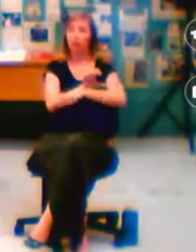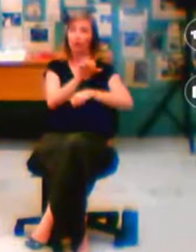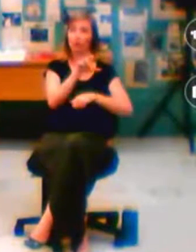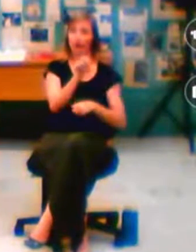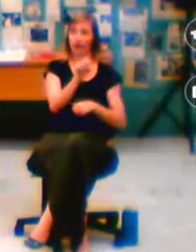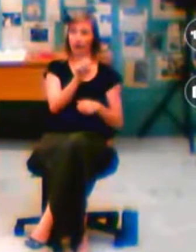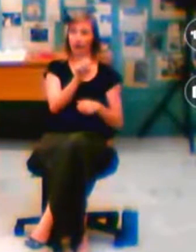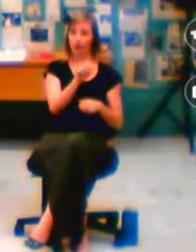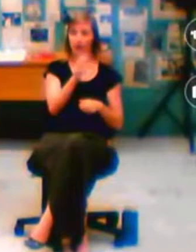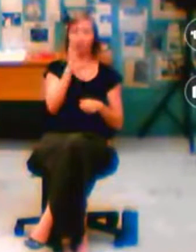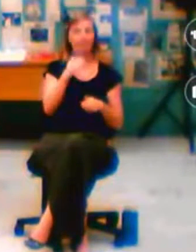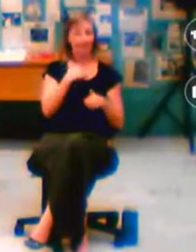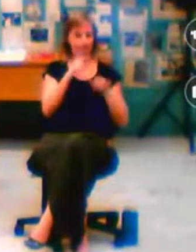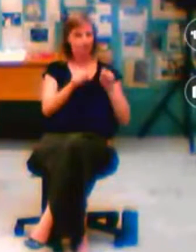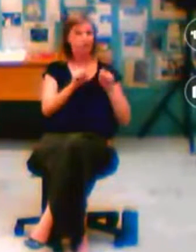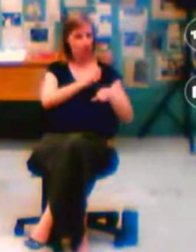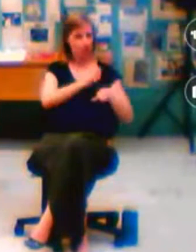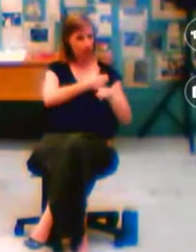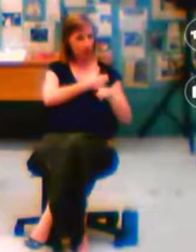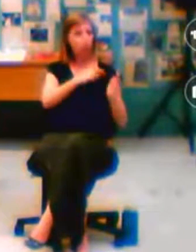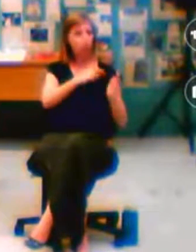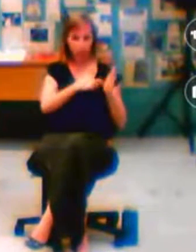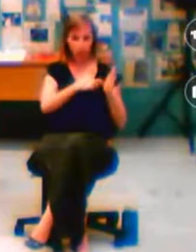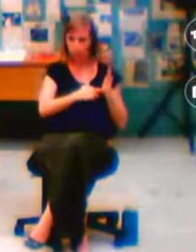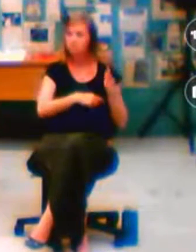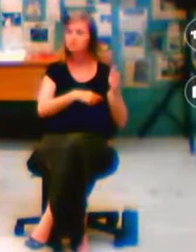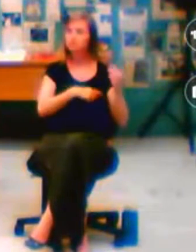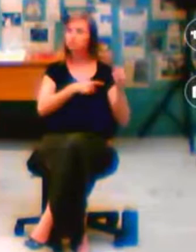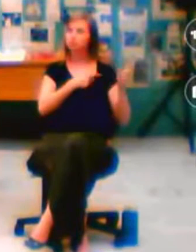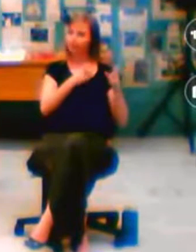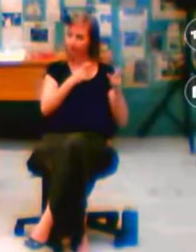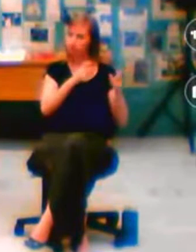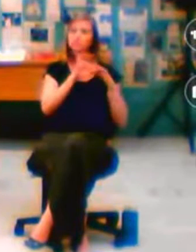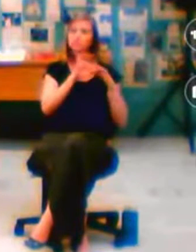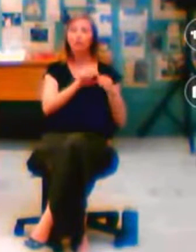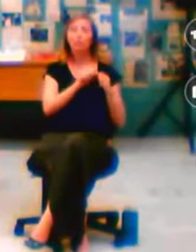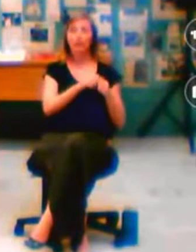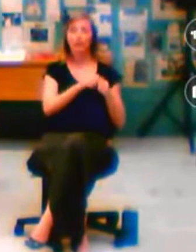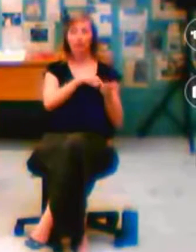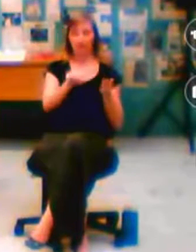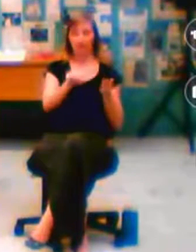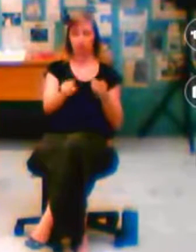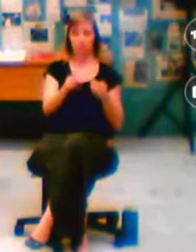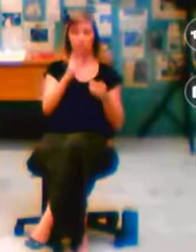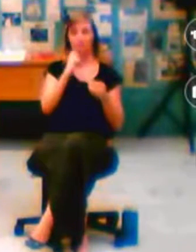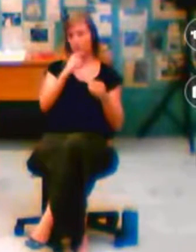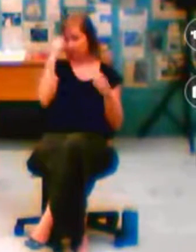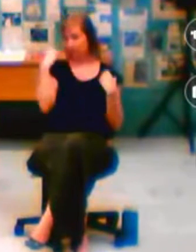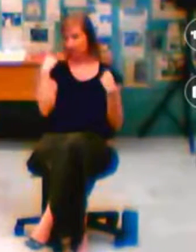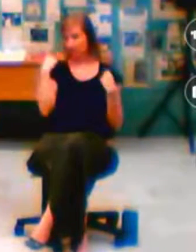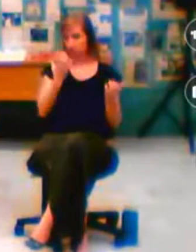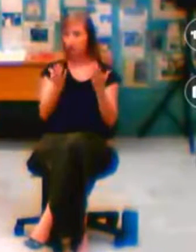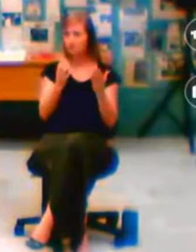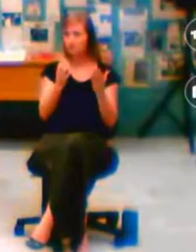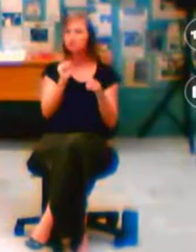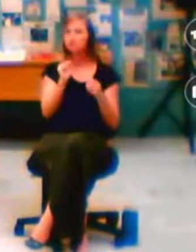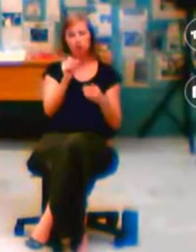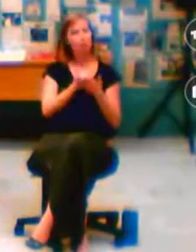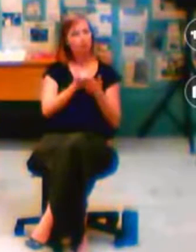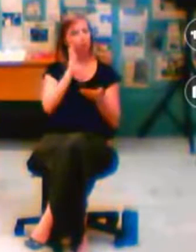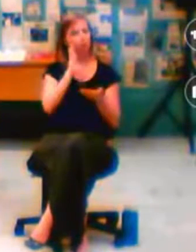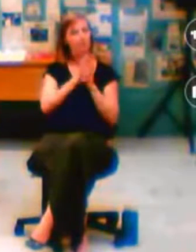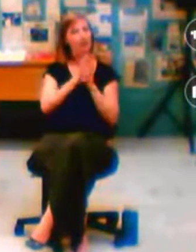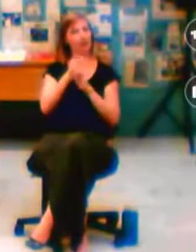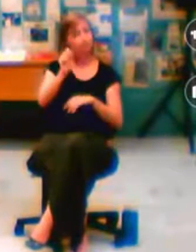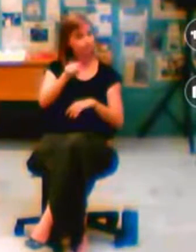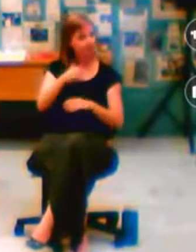the health of the population. It's about how can I make money for my shareholders. And so with Colorado Care,